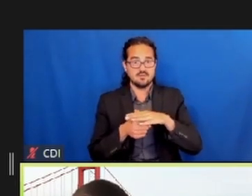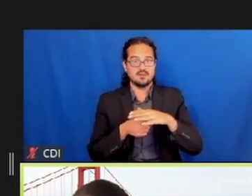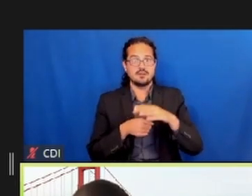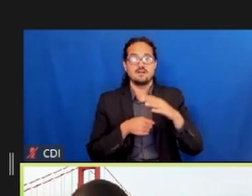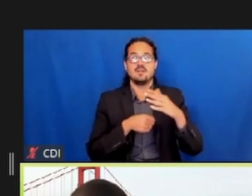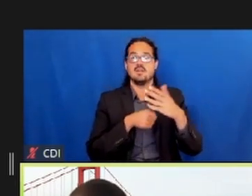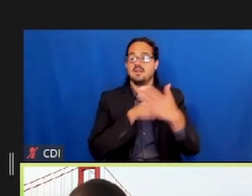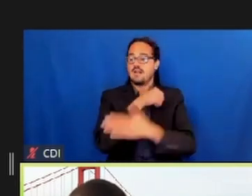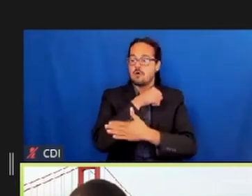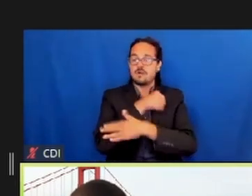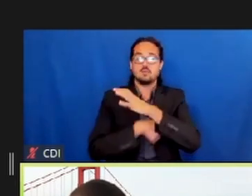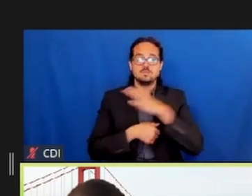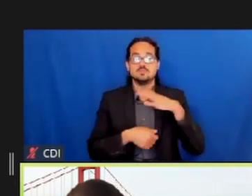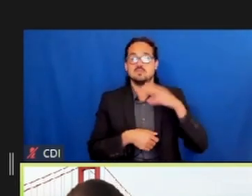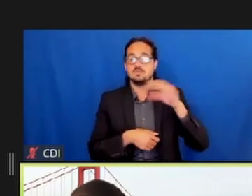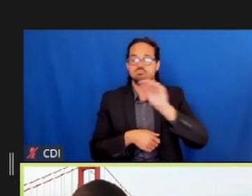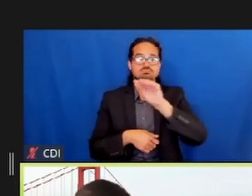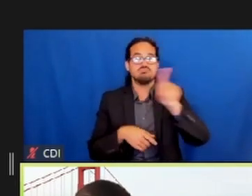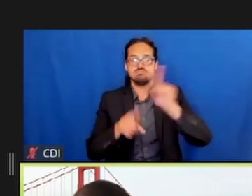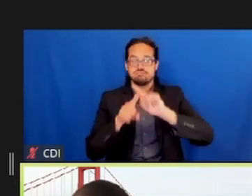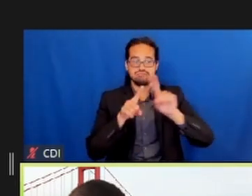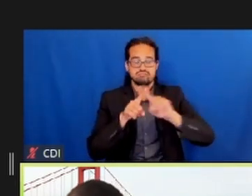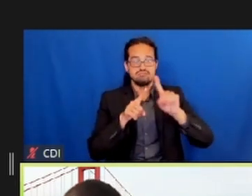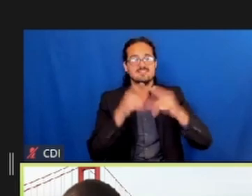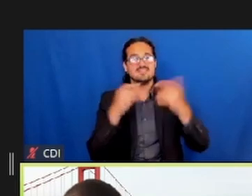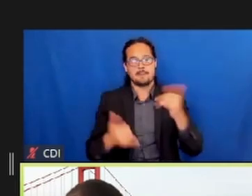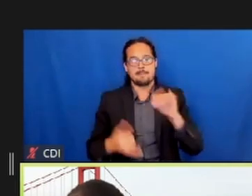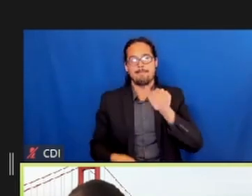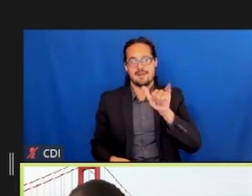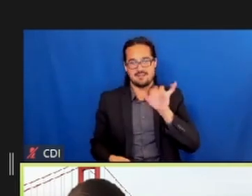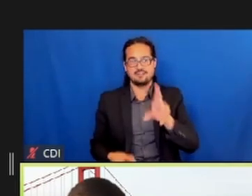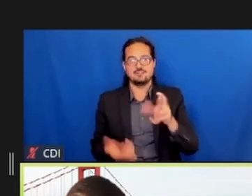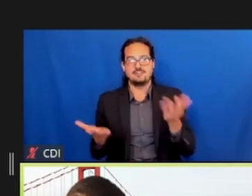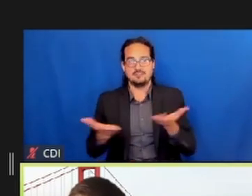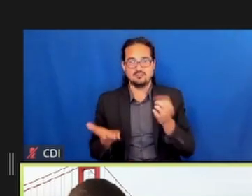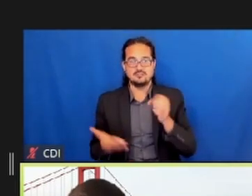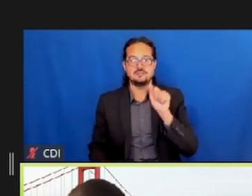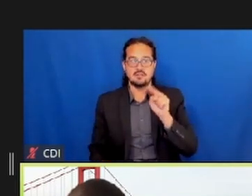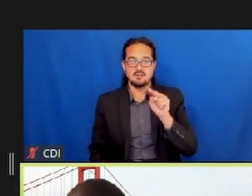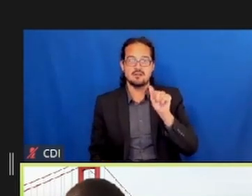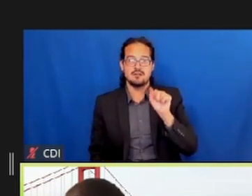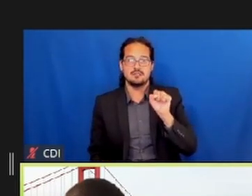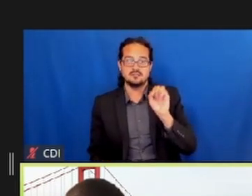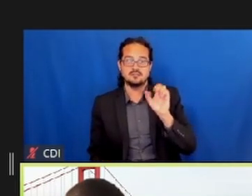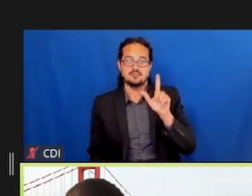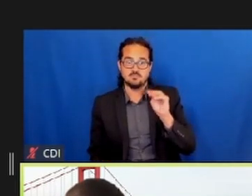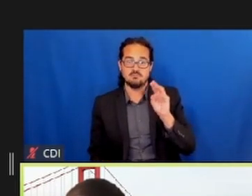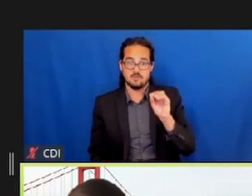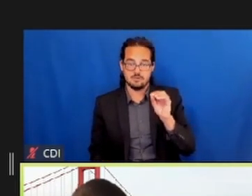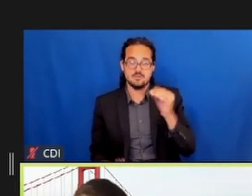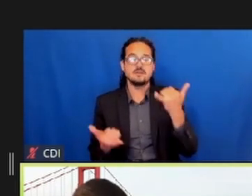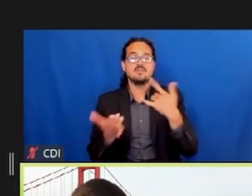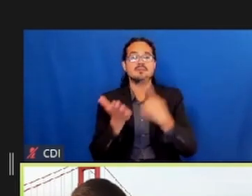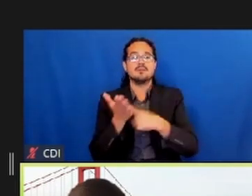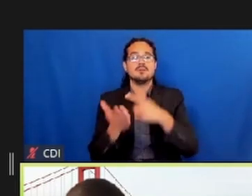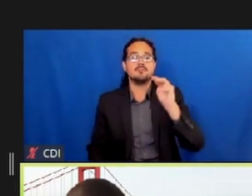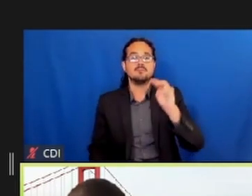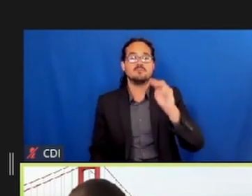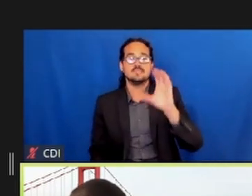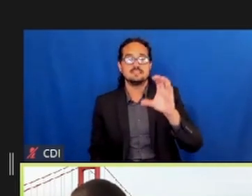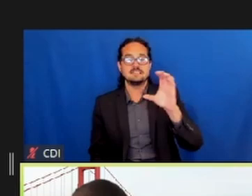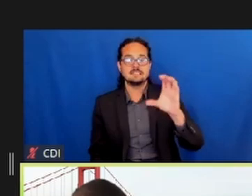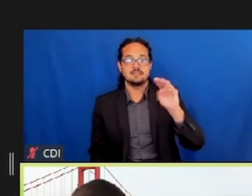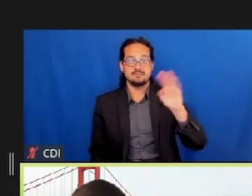talk about the key stakeholders and the economic development efforts in addressing the immediate challenges of COVID and planning for